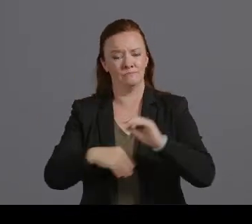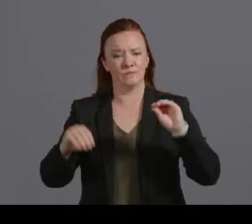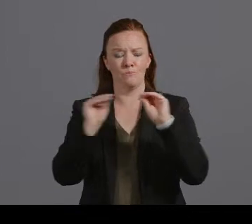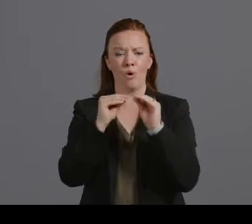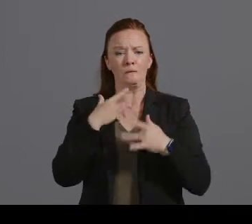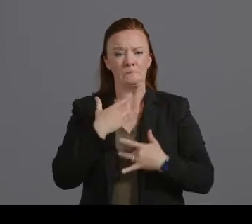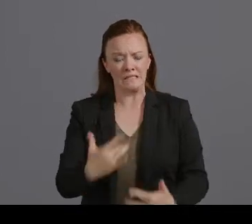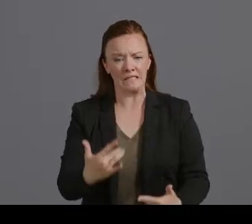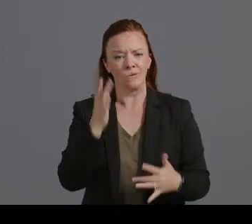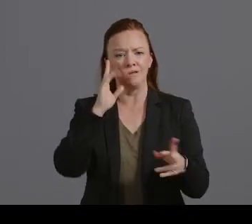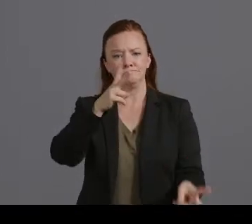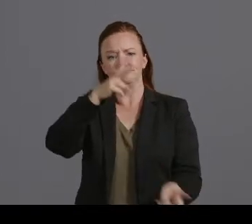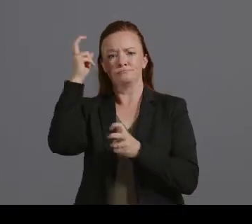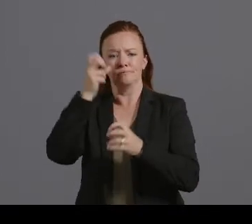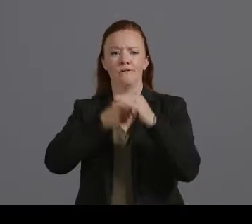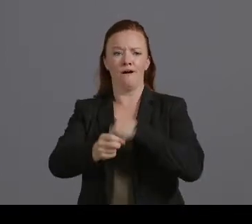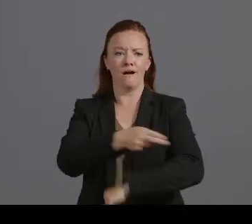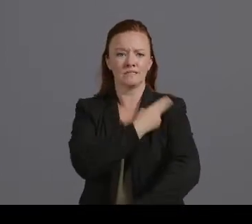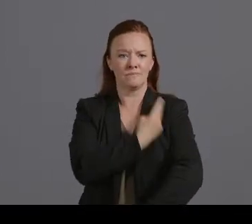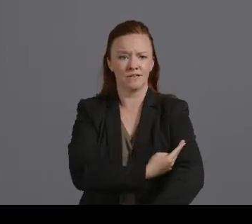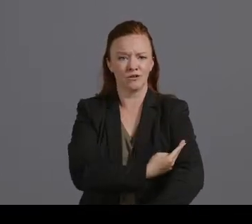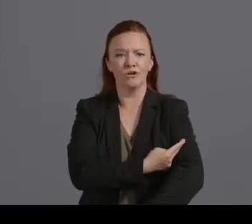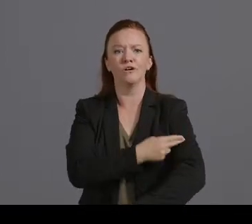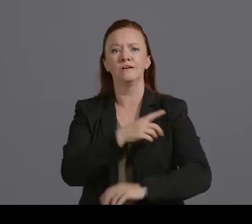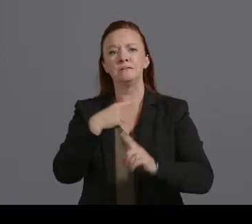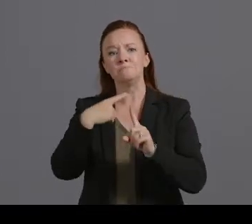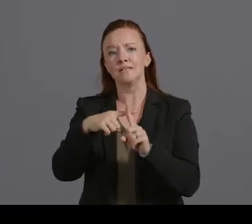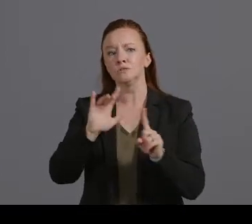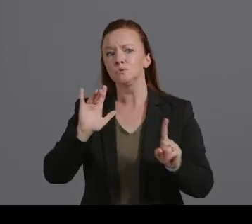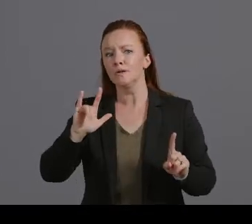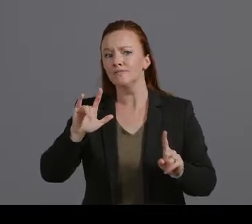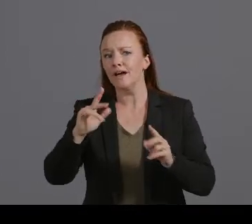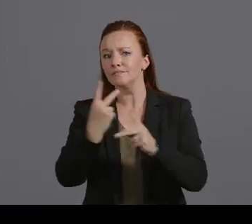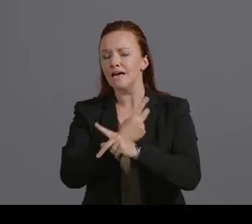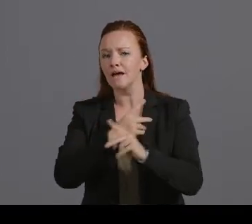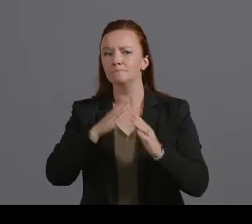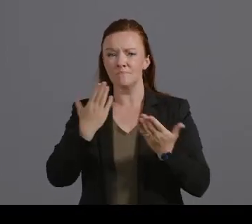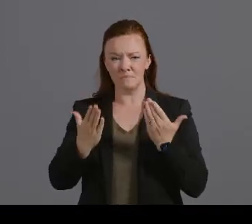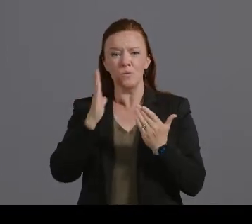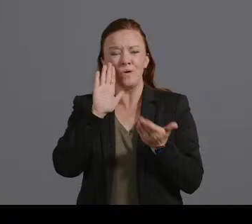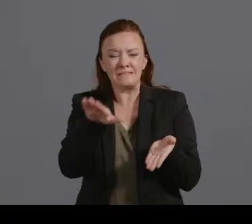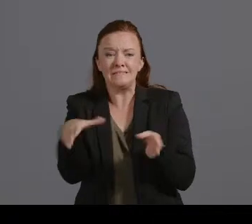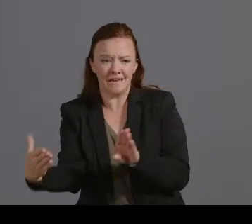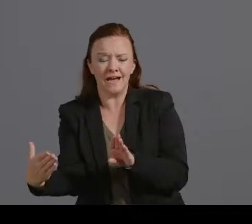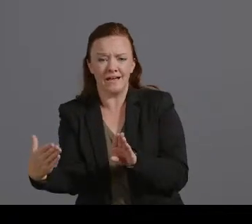400 times more likely to die when compared to their younger counterparts.